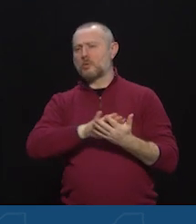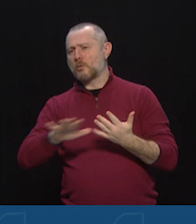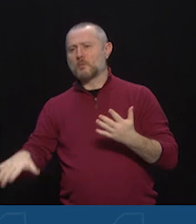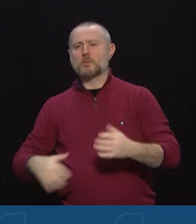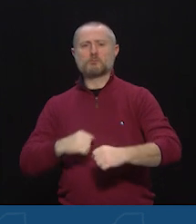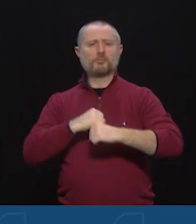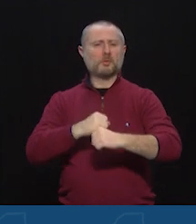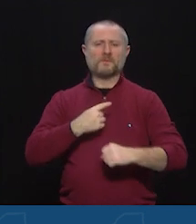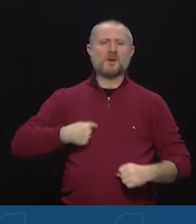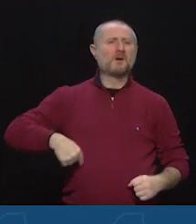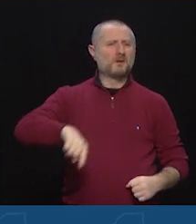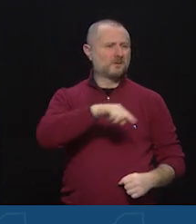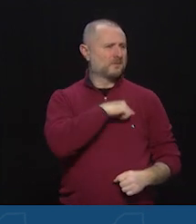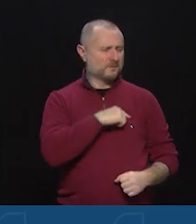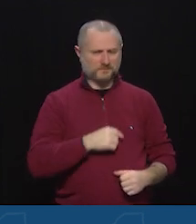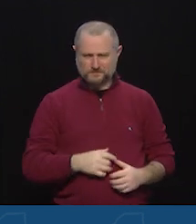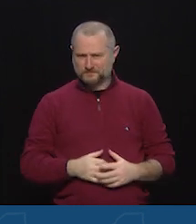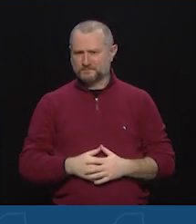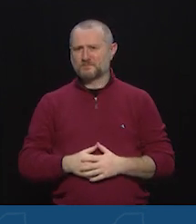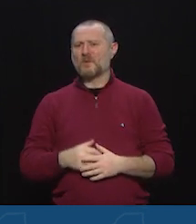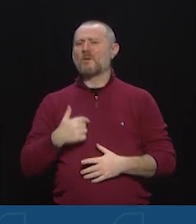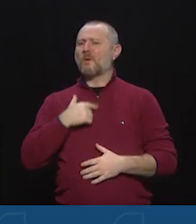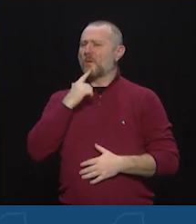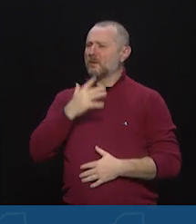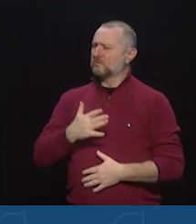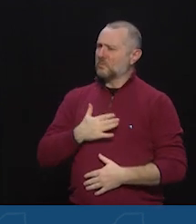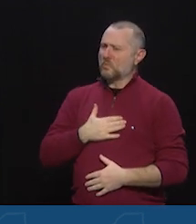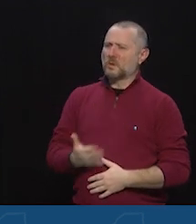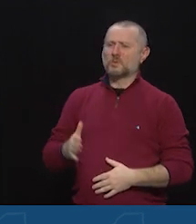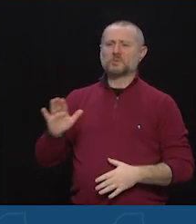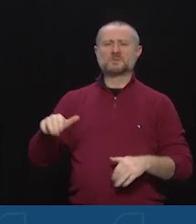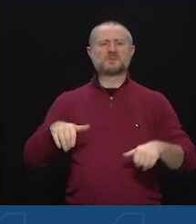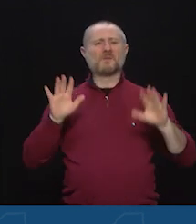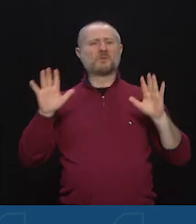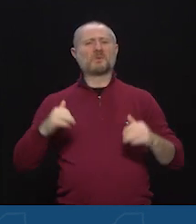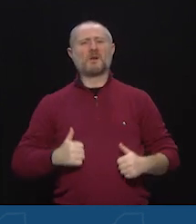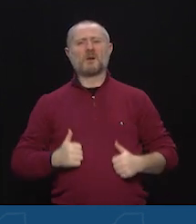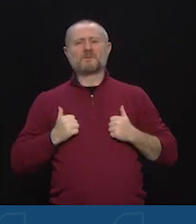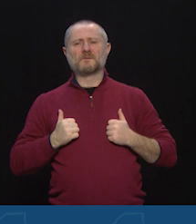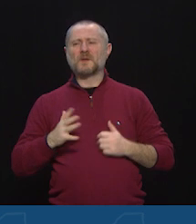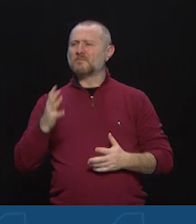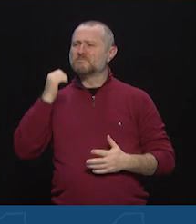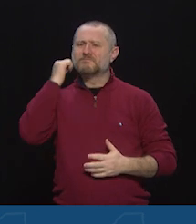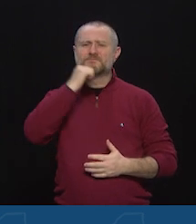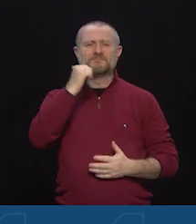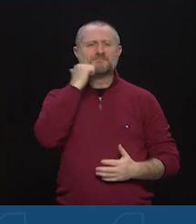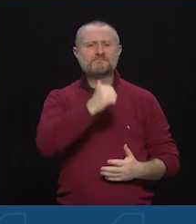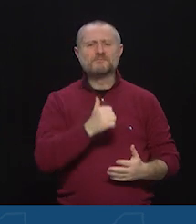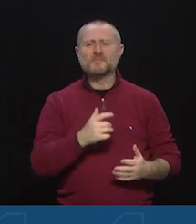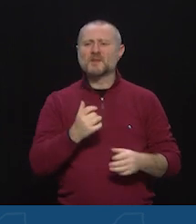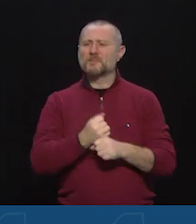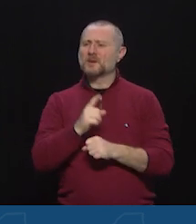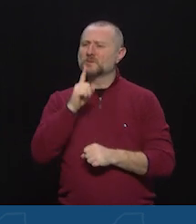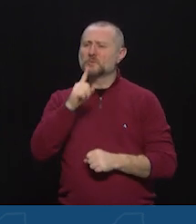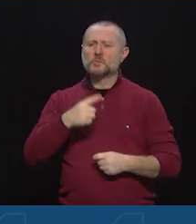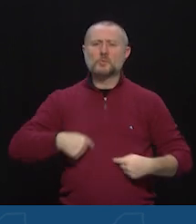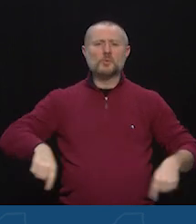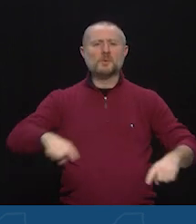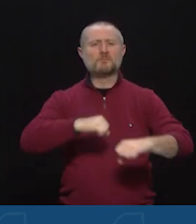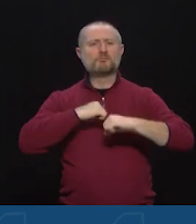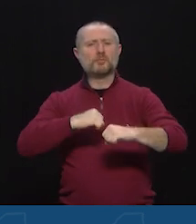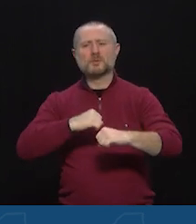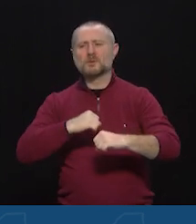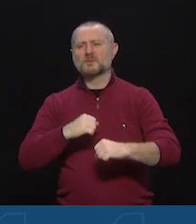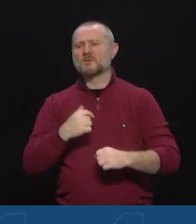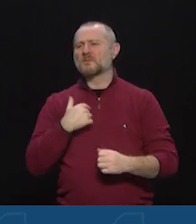realize what they are willing to do every single day to make sure that New Yorkers are protected and safe, and for them we are eternally